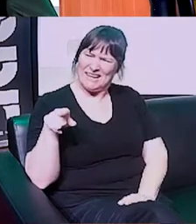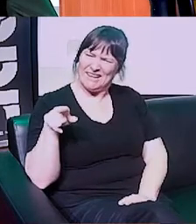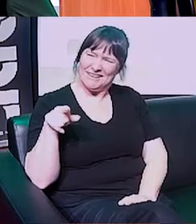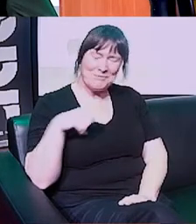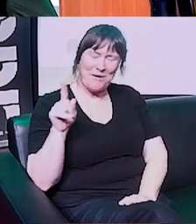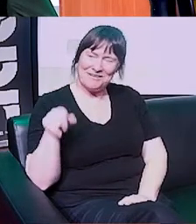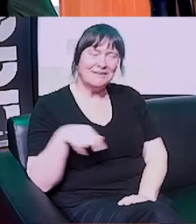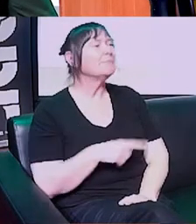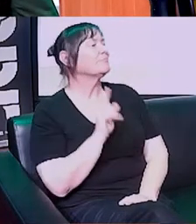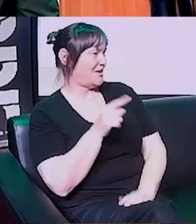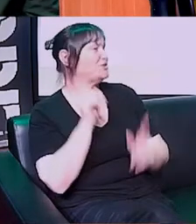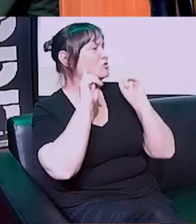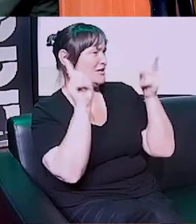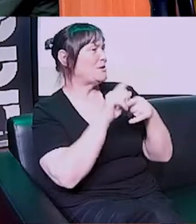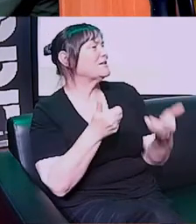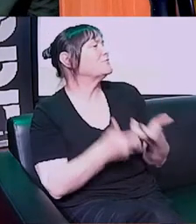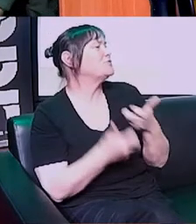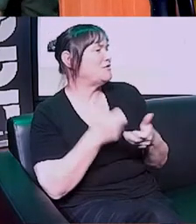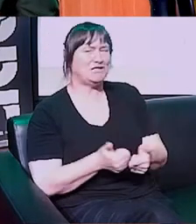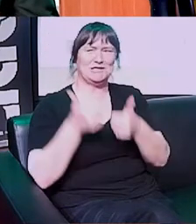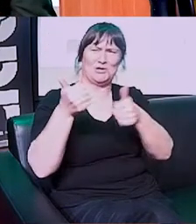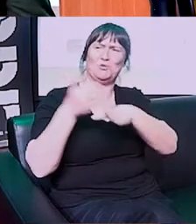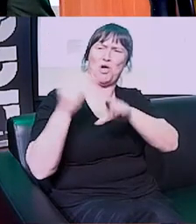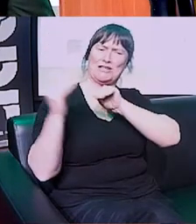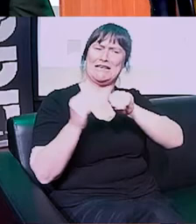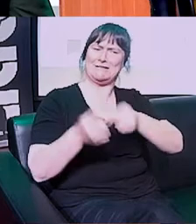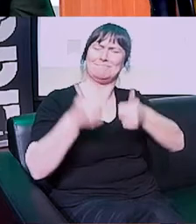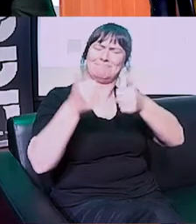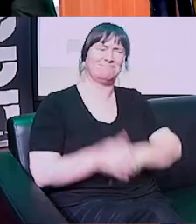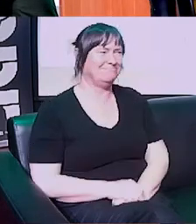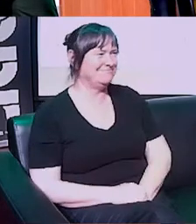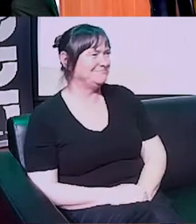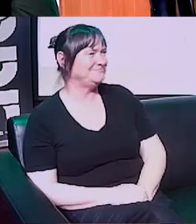university, so good job, Mr. Utikere.